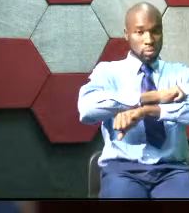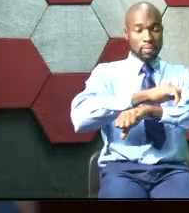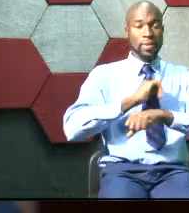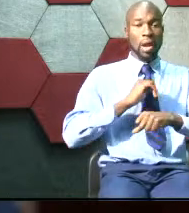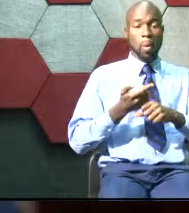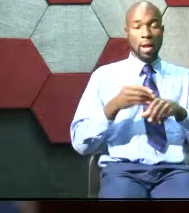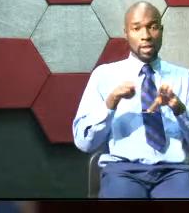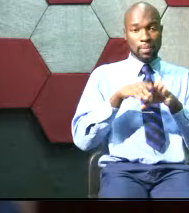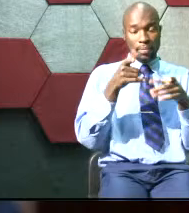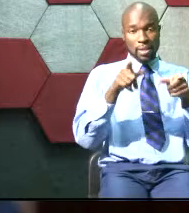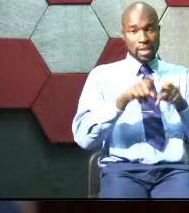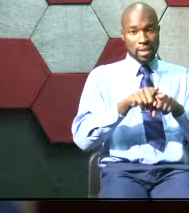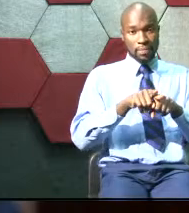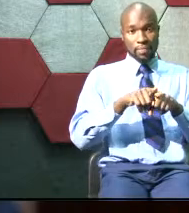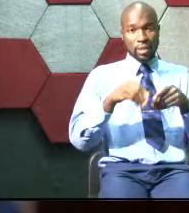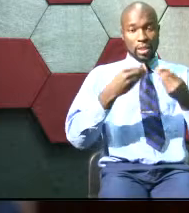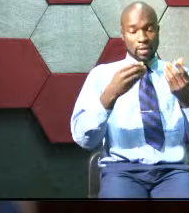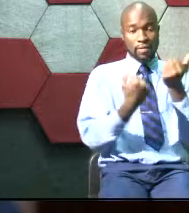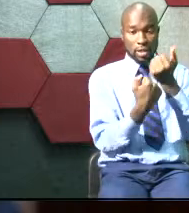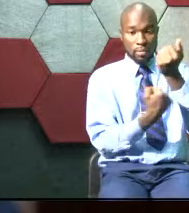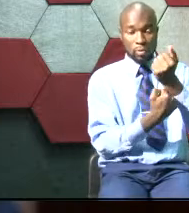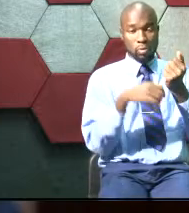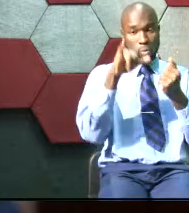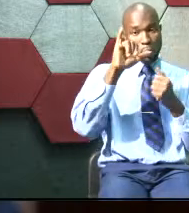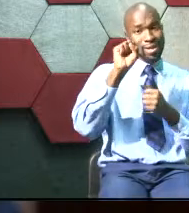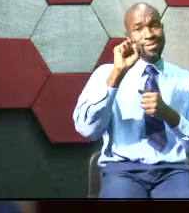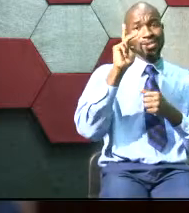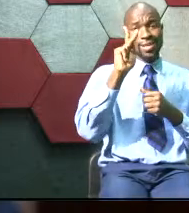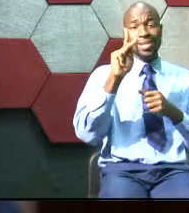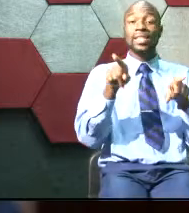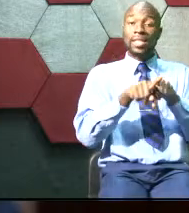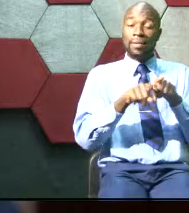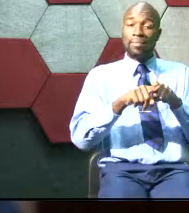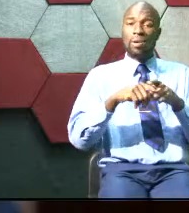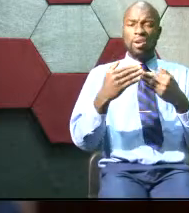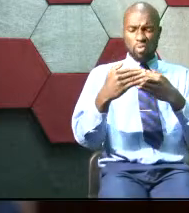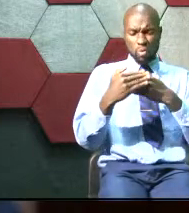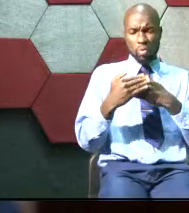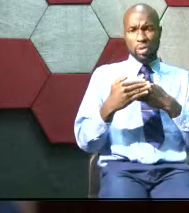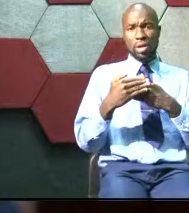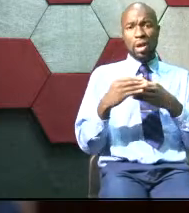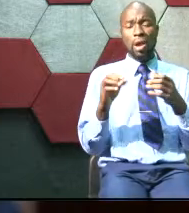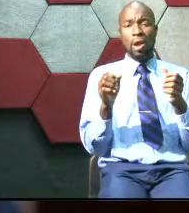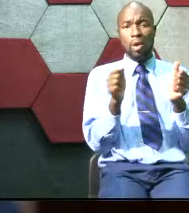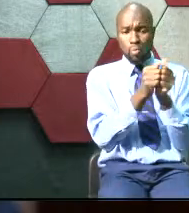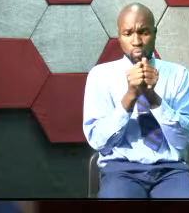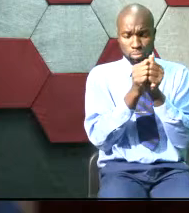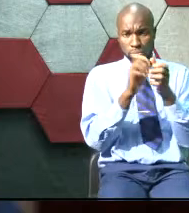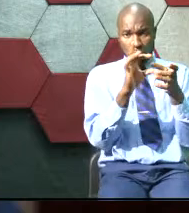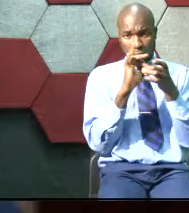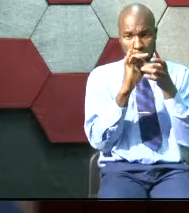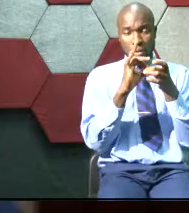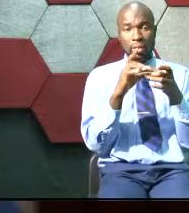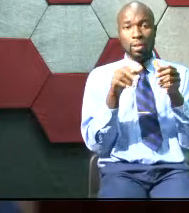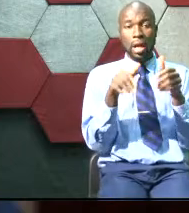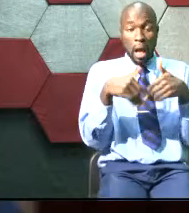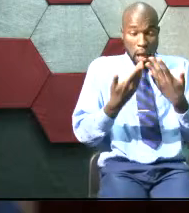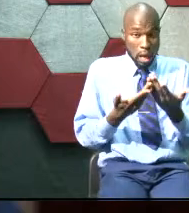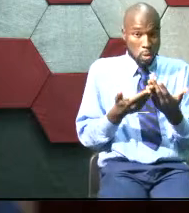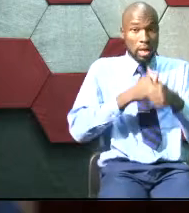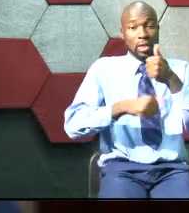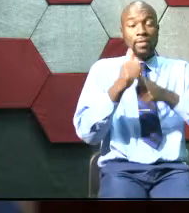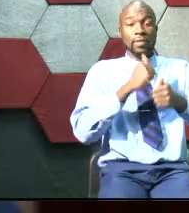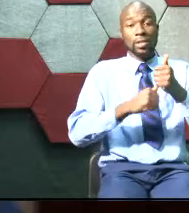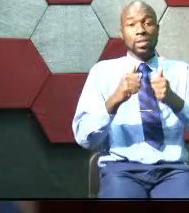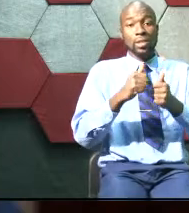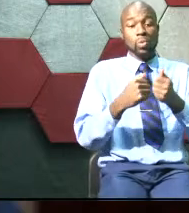support to YSK, and I look forward to even closer collaboration and how our activities can complement